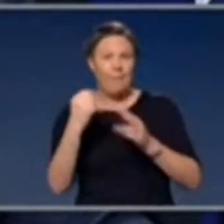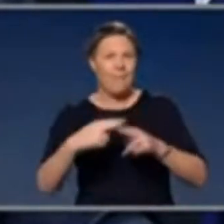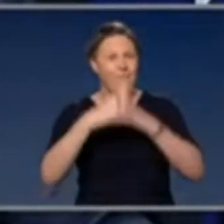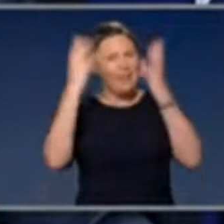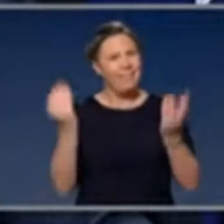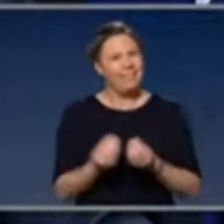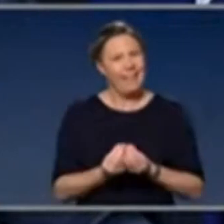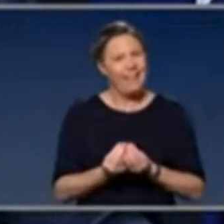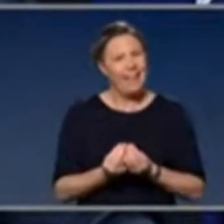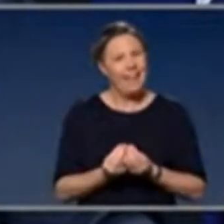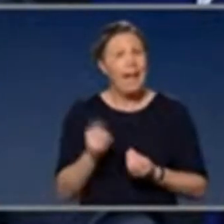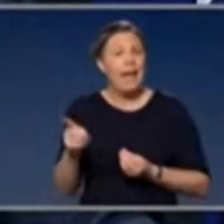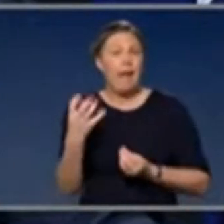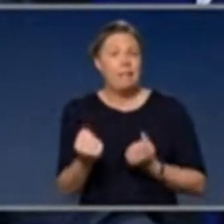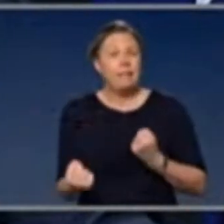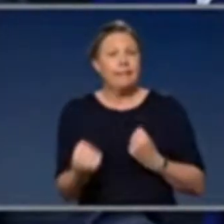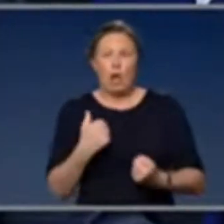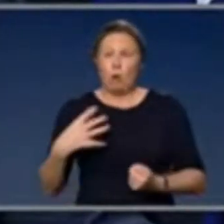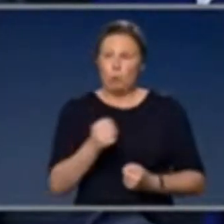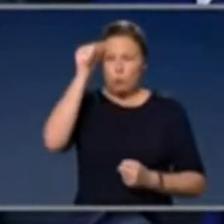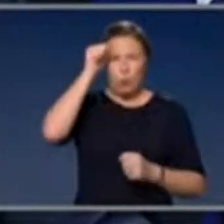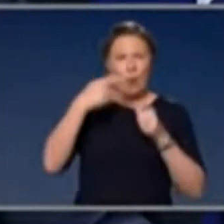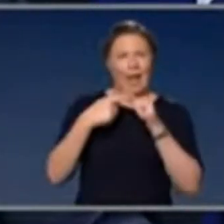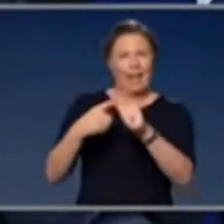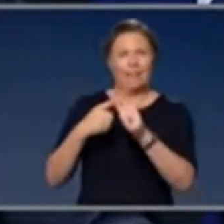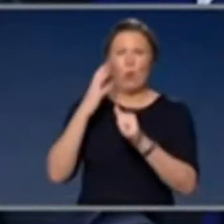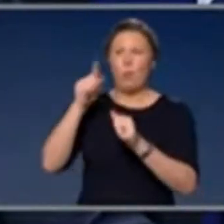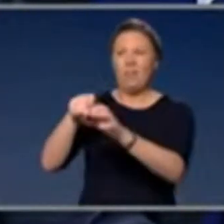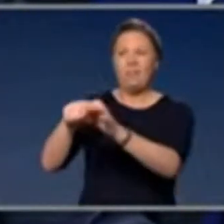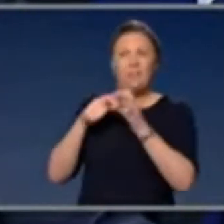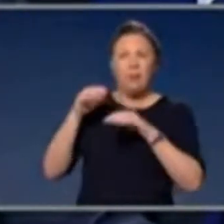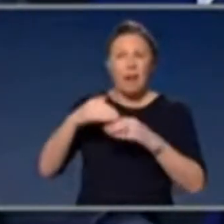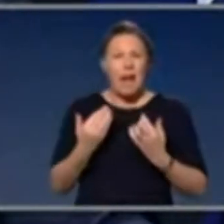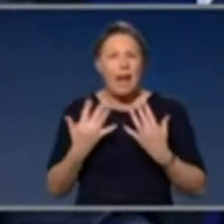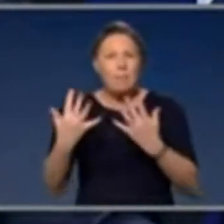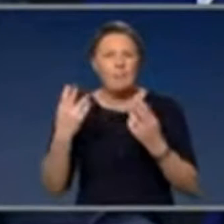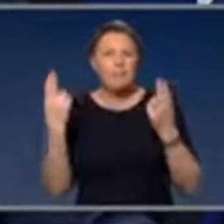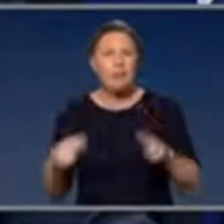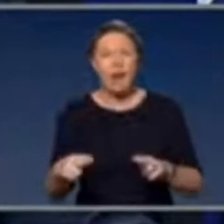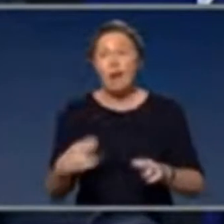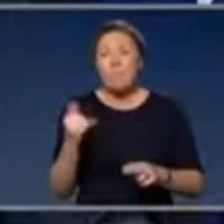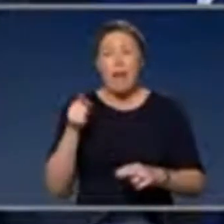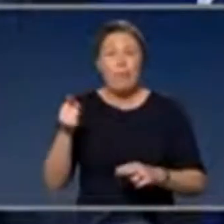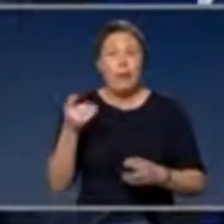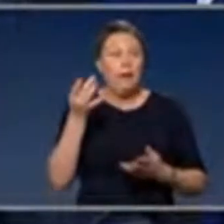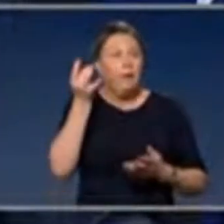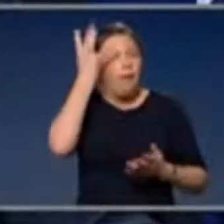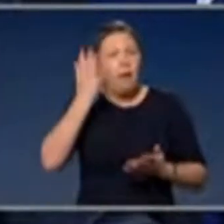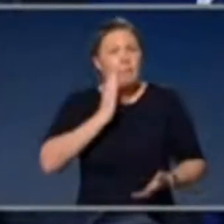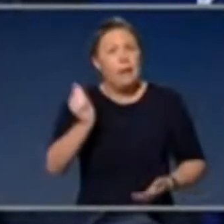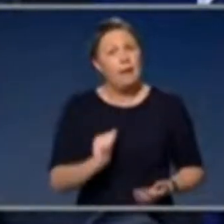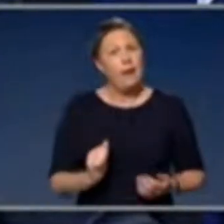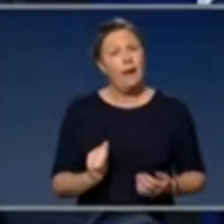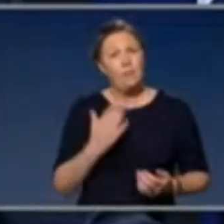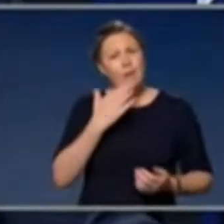is keeps the importance of addressing the needs of every single one of those families each and every day. So I think it's important to play the issue,